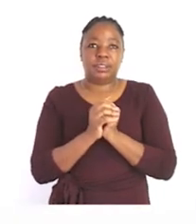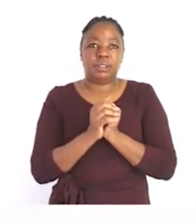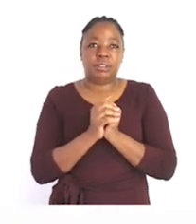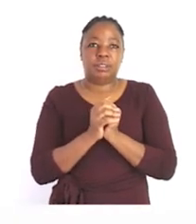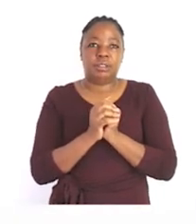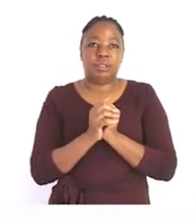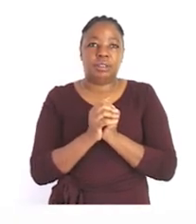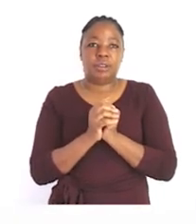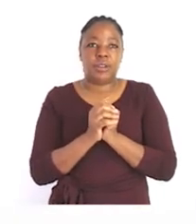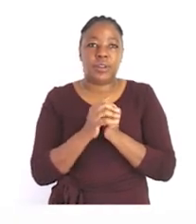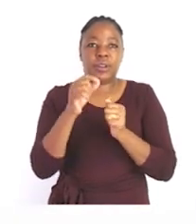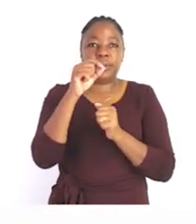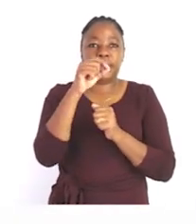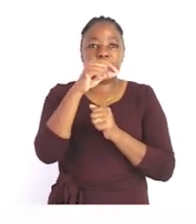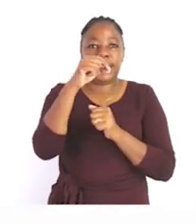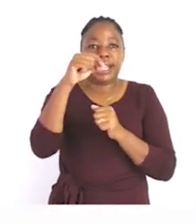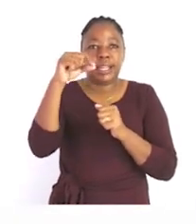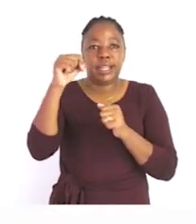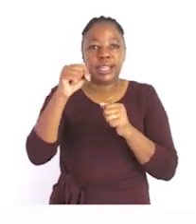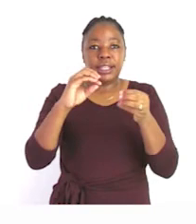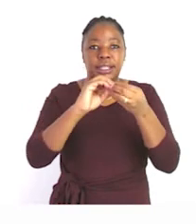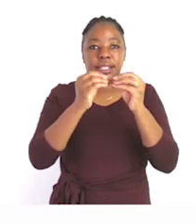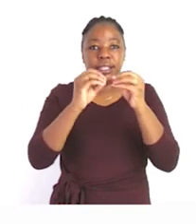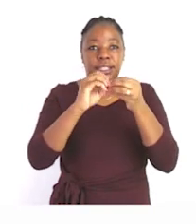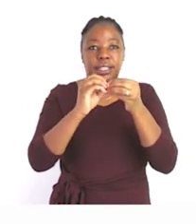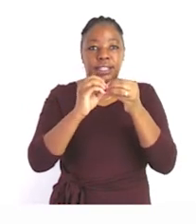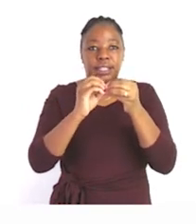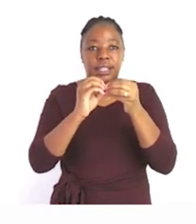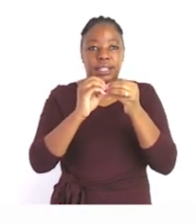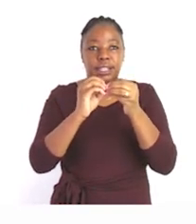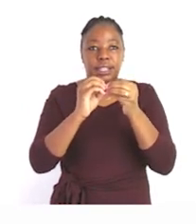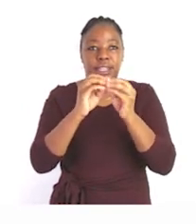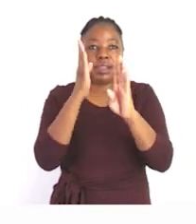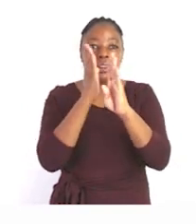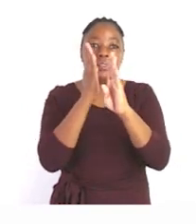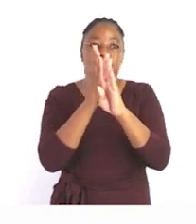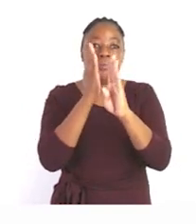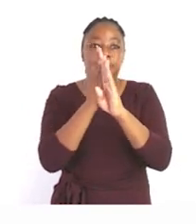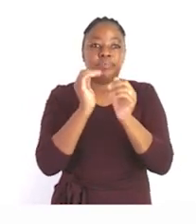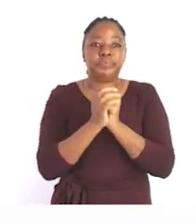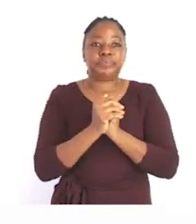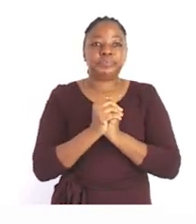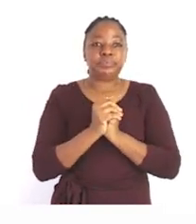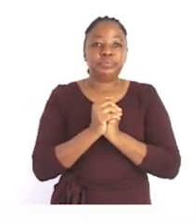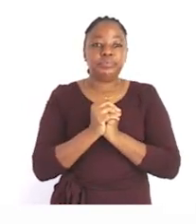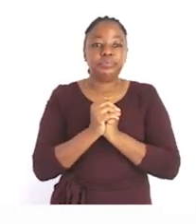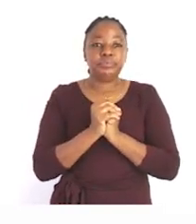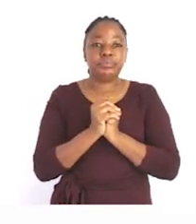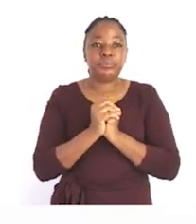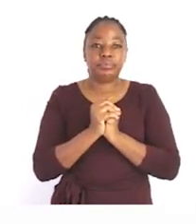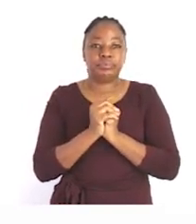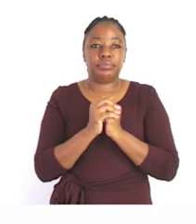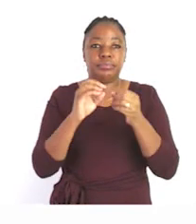the rule. As you can see, number 1, number 2, and number 3 have different rules. We are only going to do number